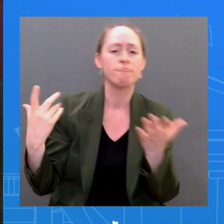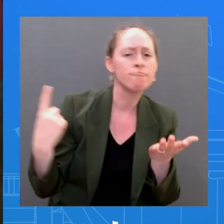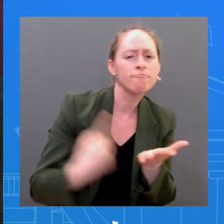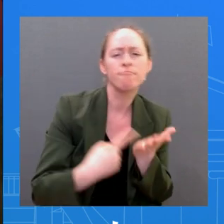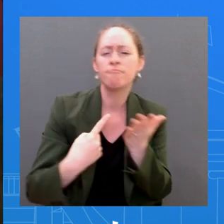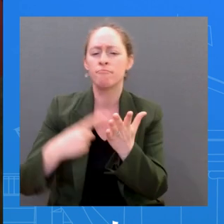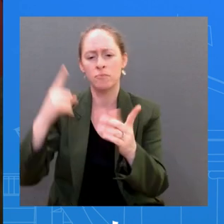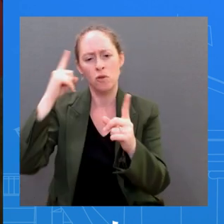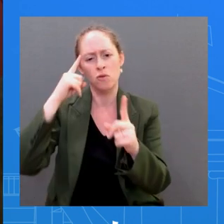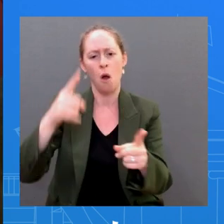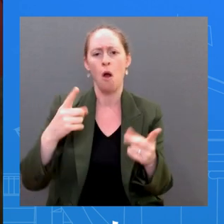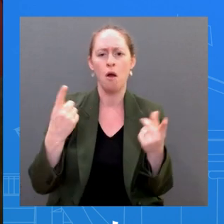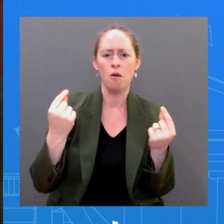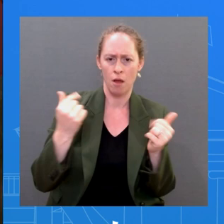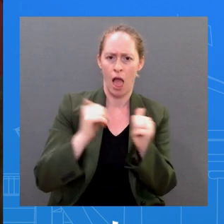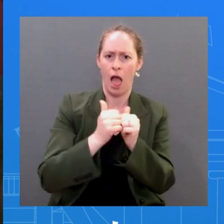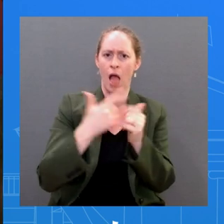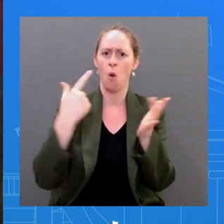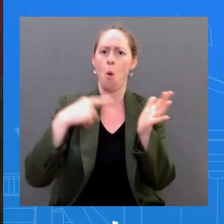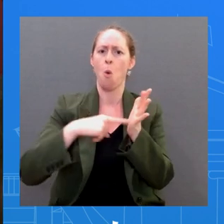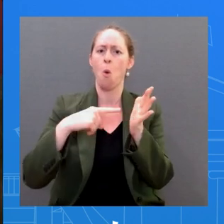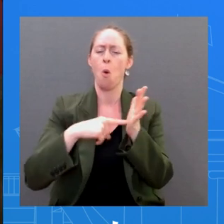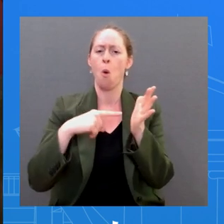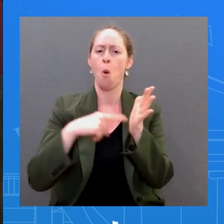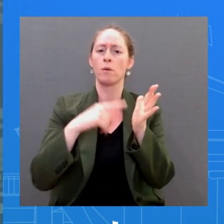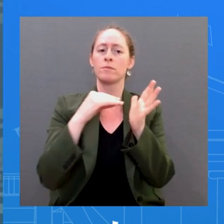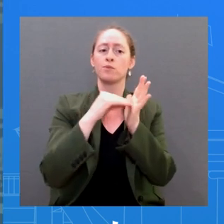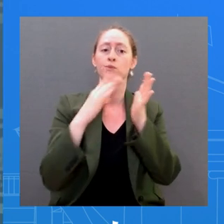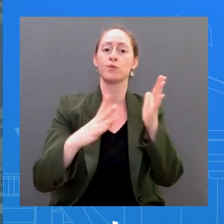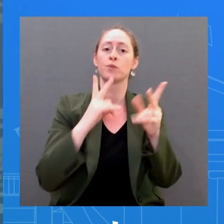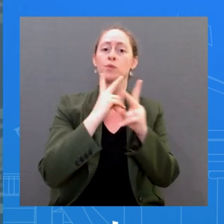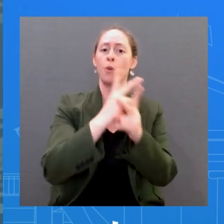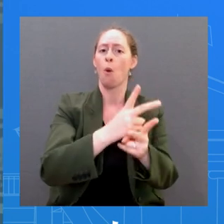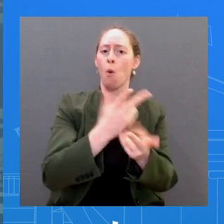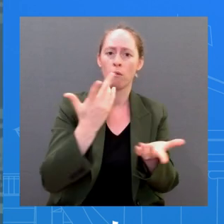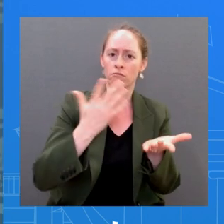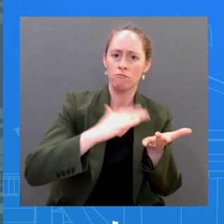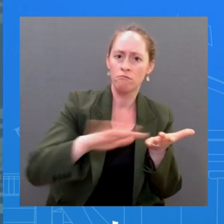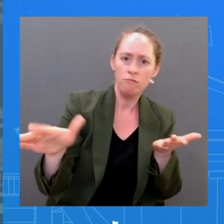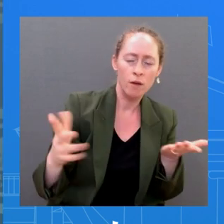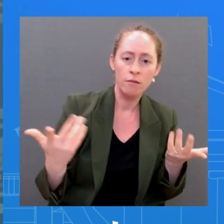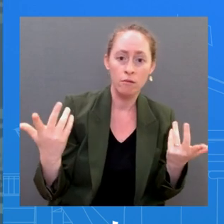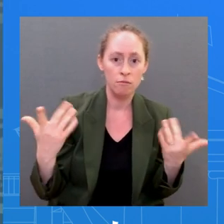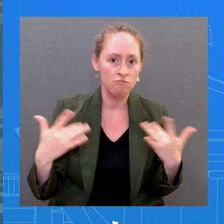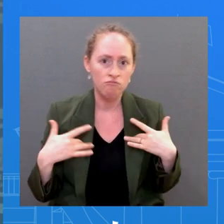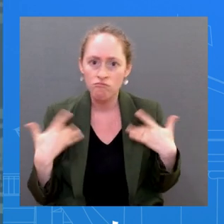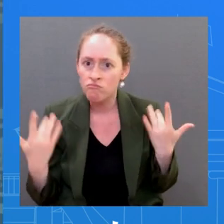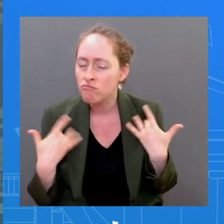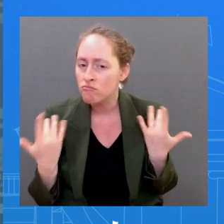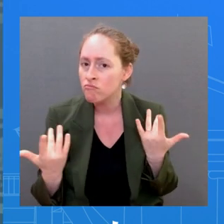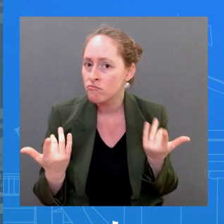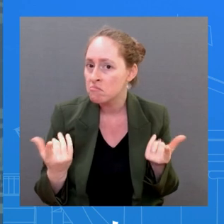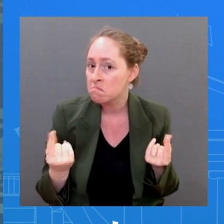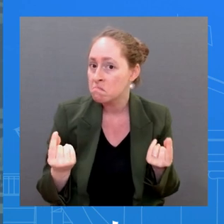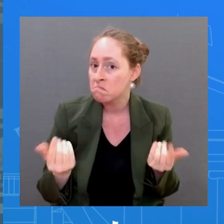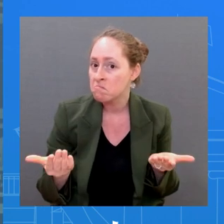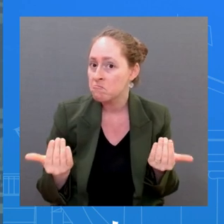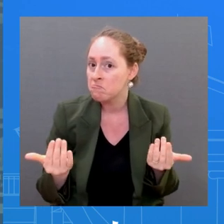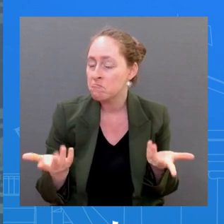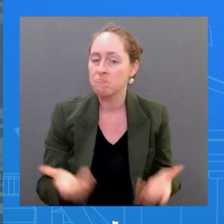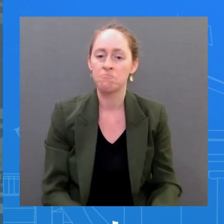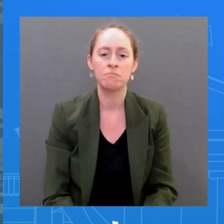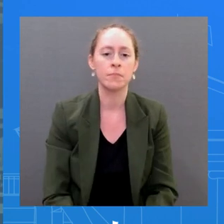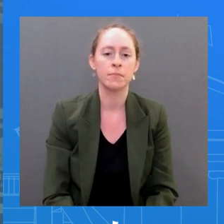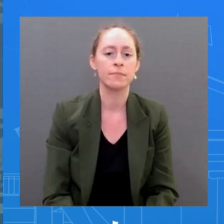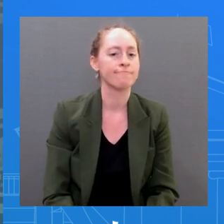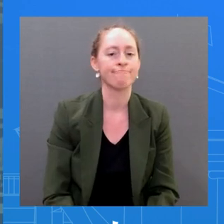it, and was there any outcome from it? I don't have any readout from that meeting from Friday night. Great. Thank